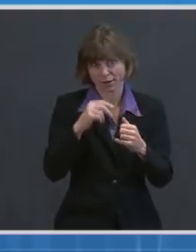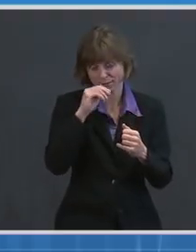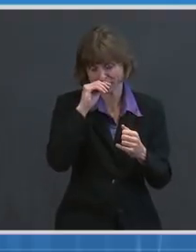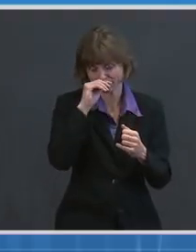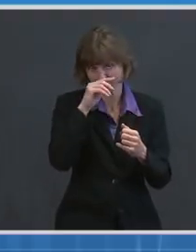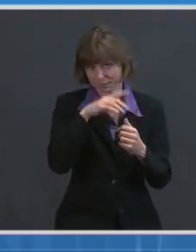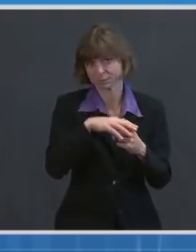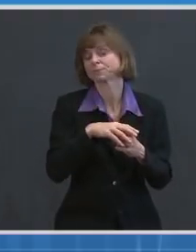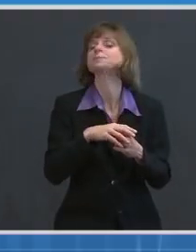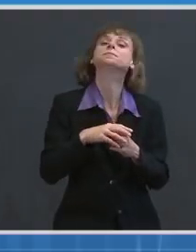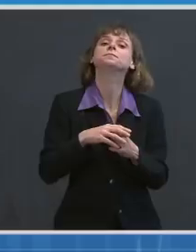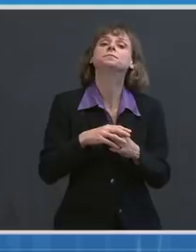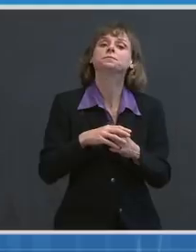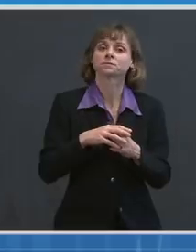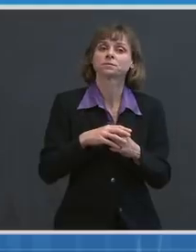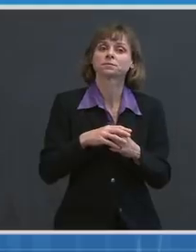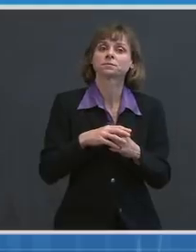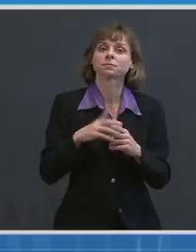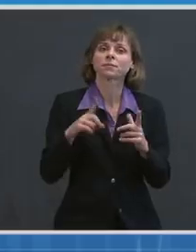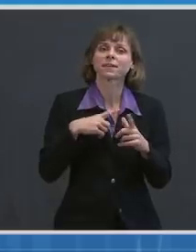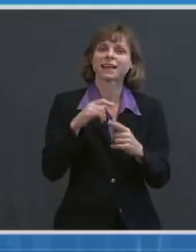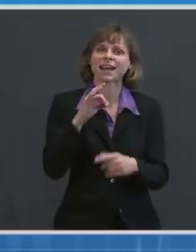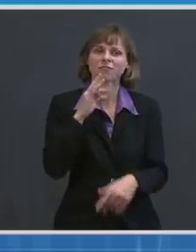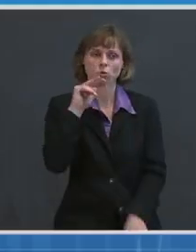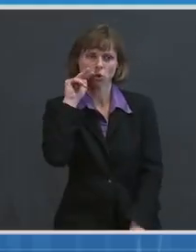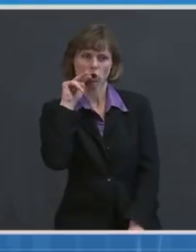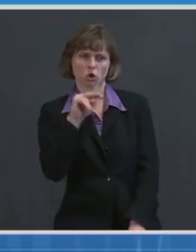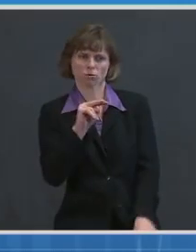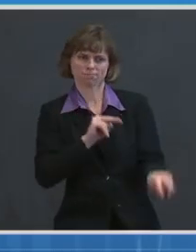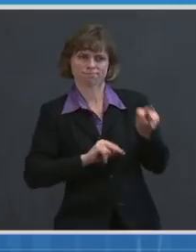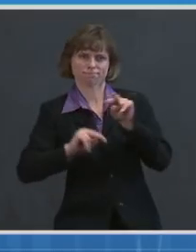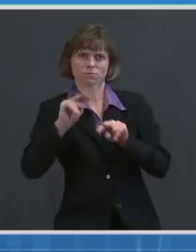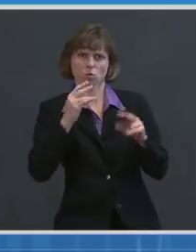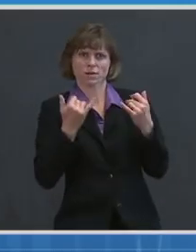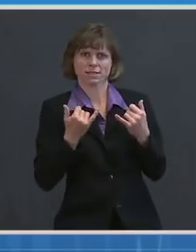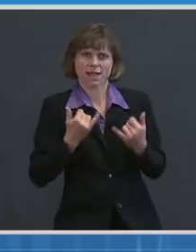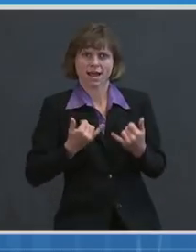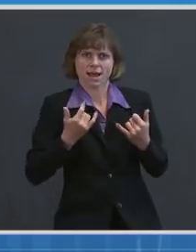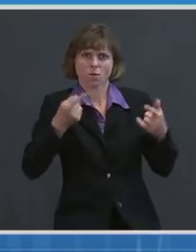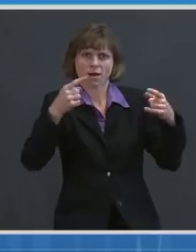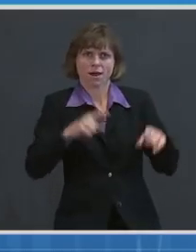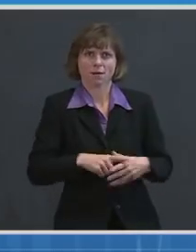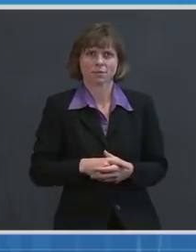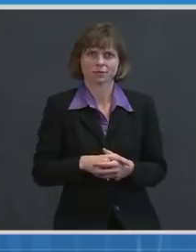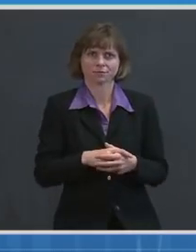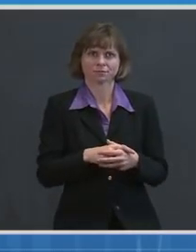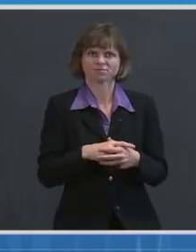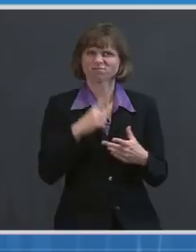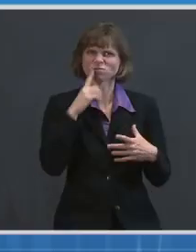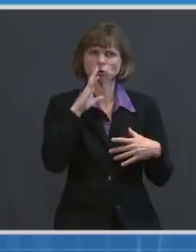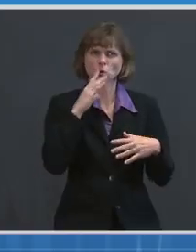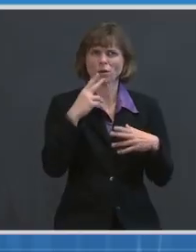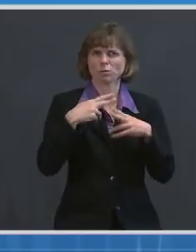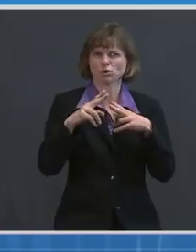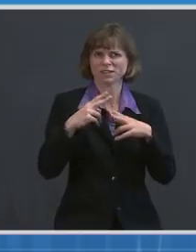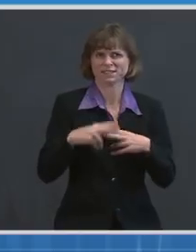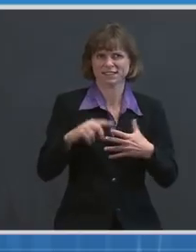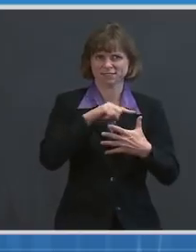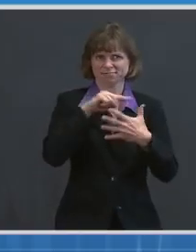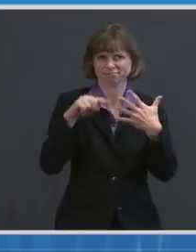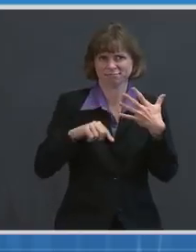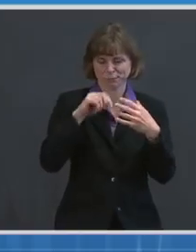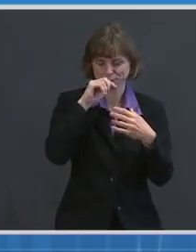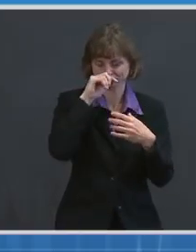And then, if you look at what's been going on right now and take each of these very briefly, there are early